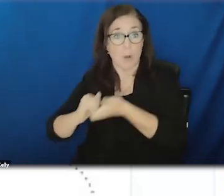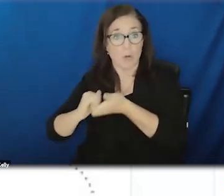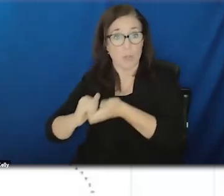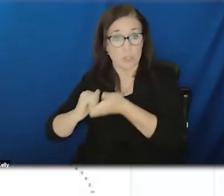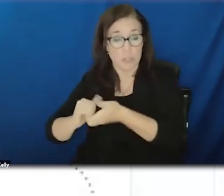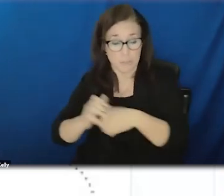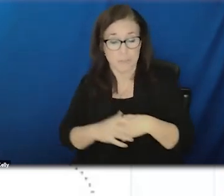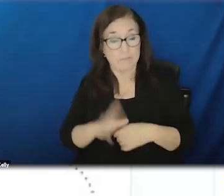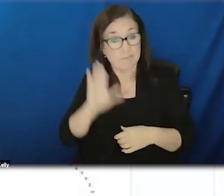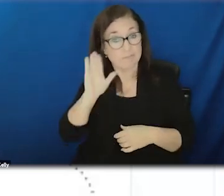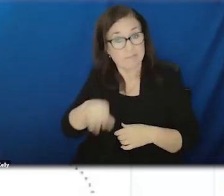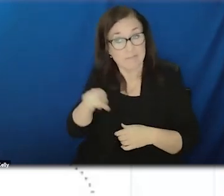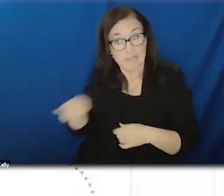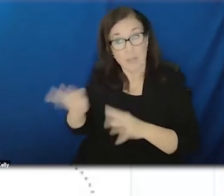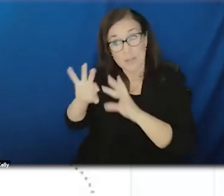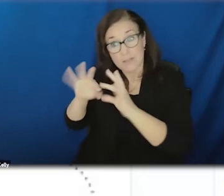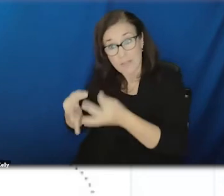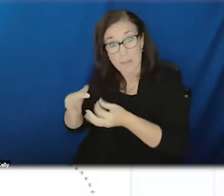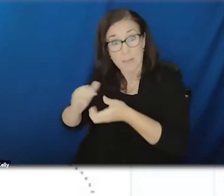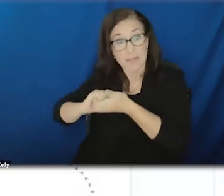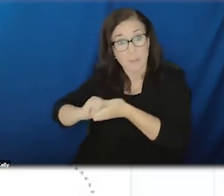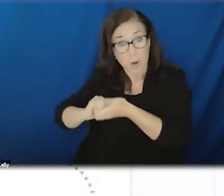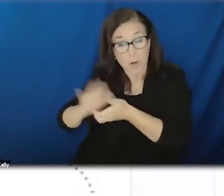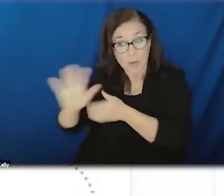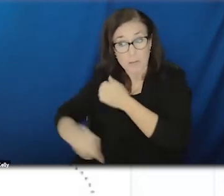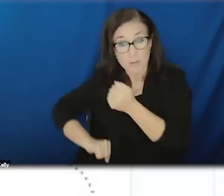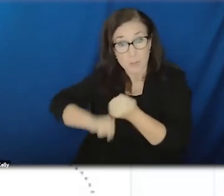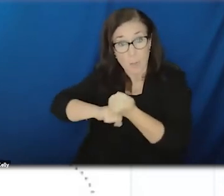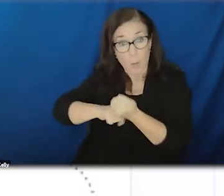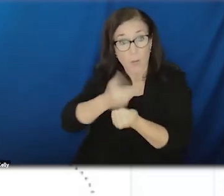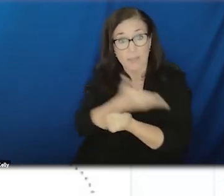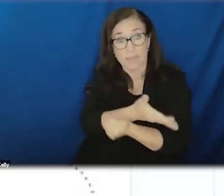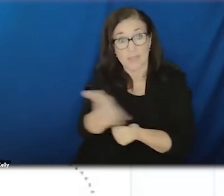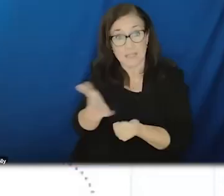are partners in supporting our students.